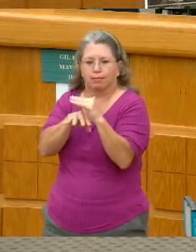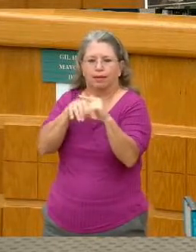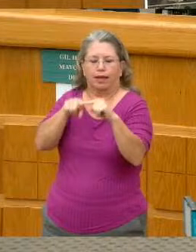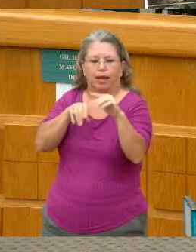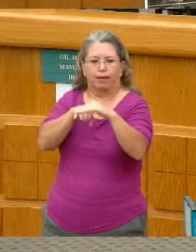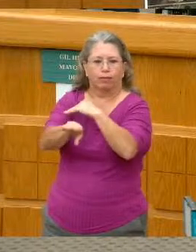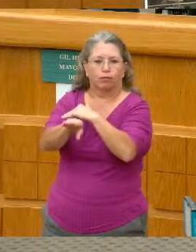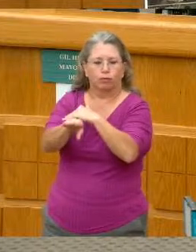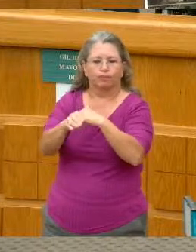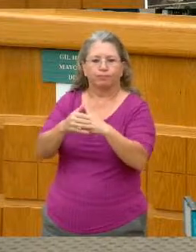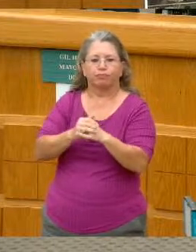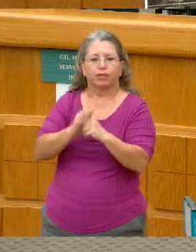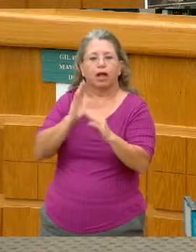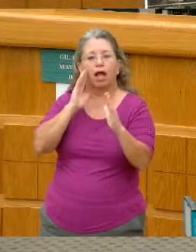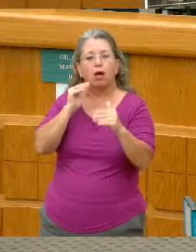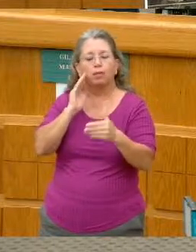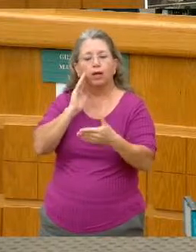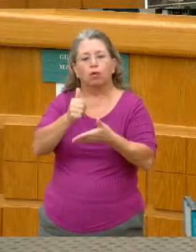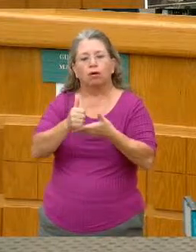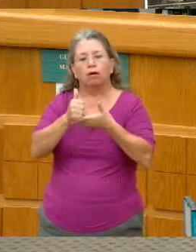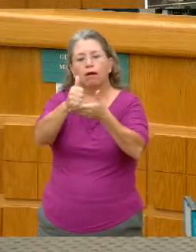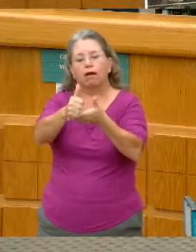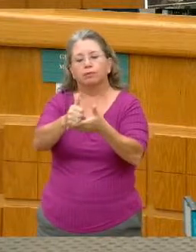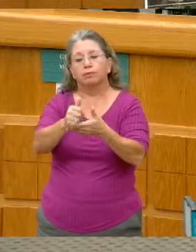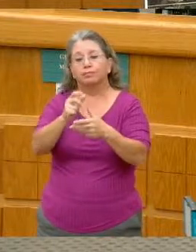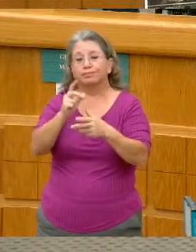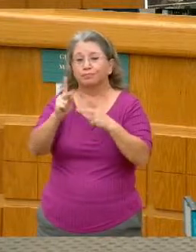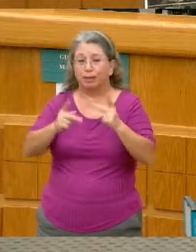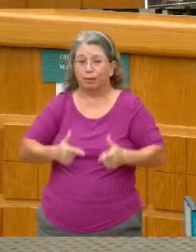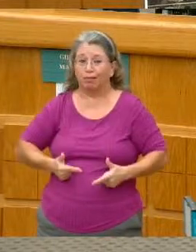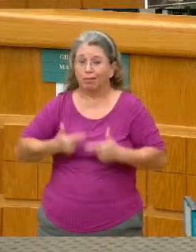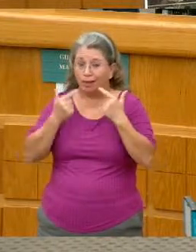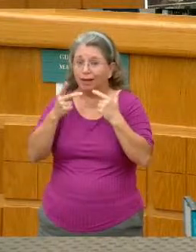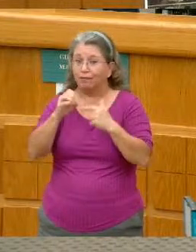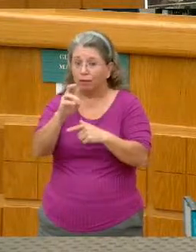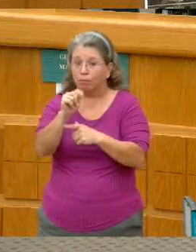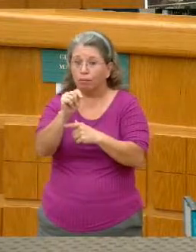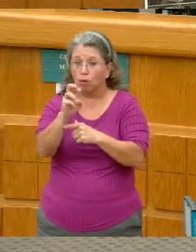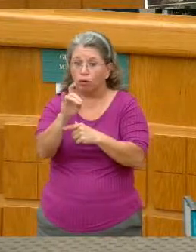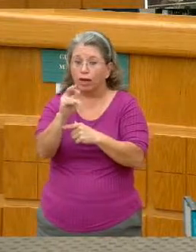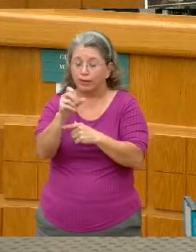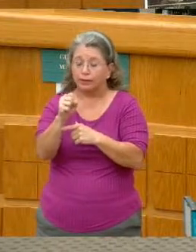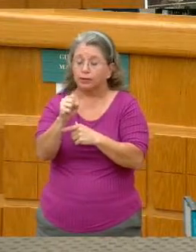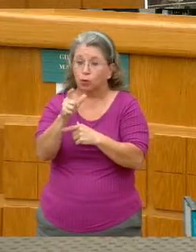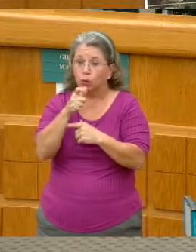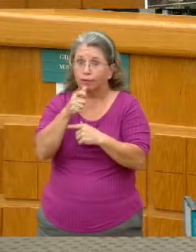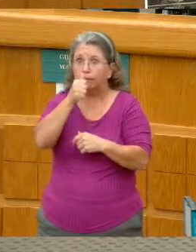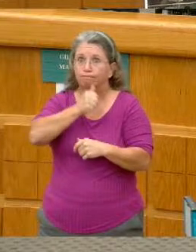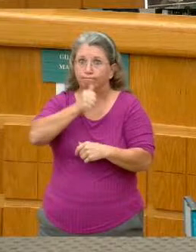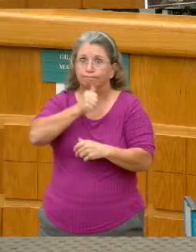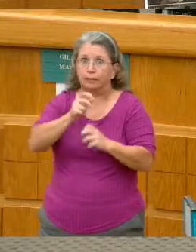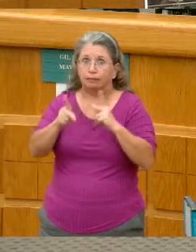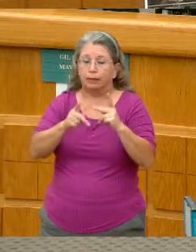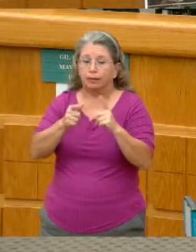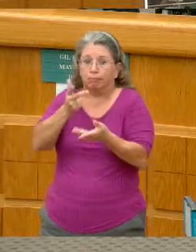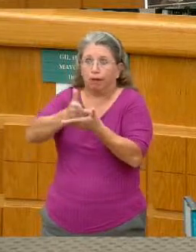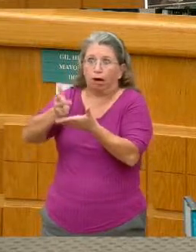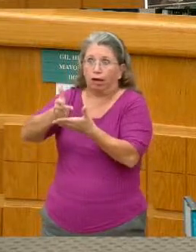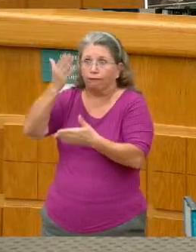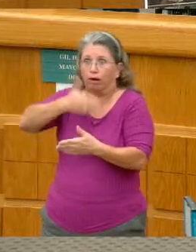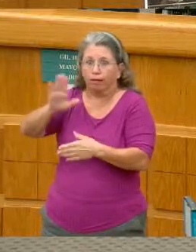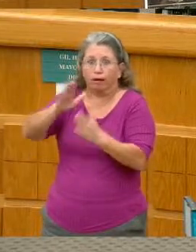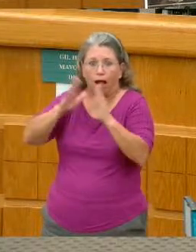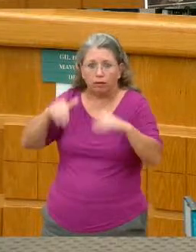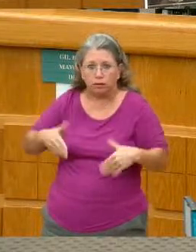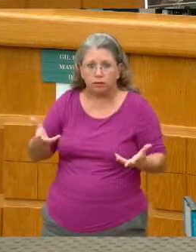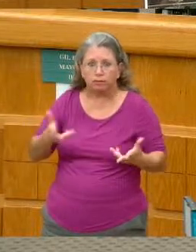that have been oh so very tolerant of people parking in front of their homes. This is the scene at Port Aransas. Port Aransas